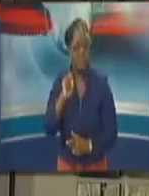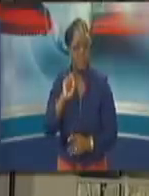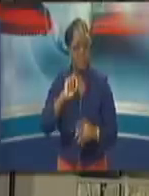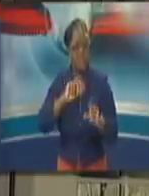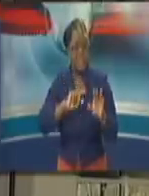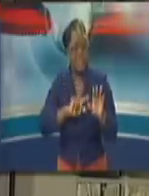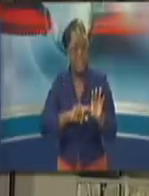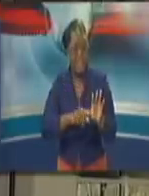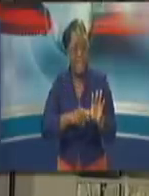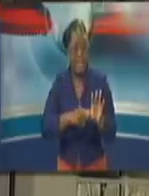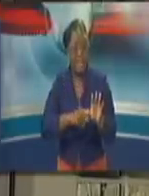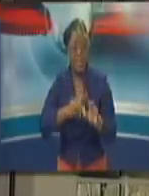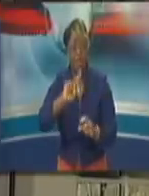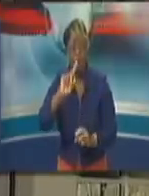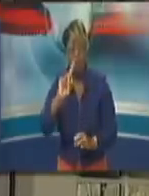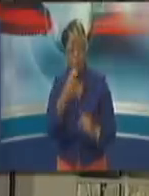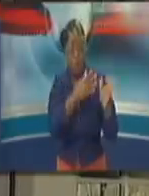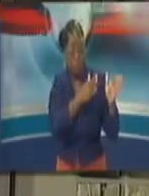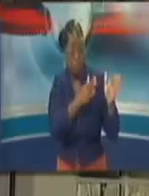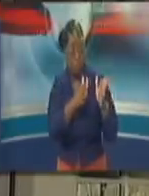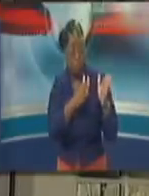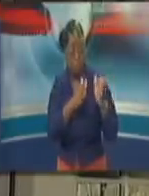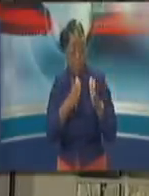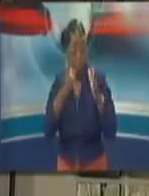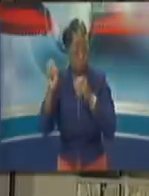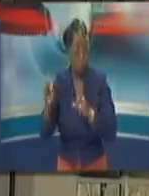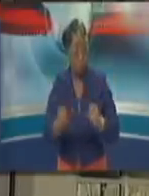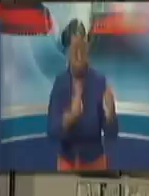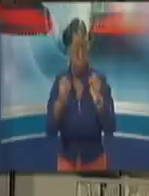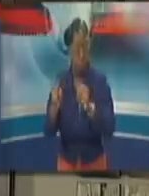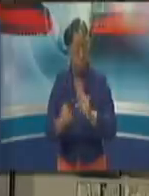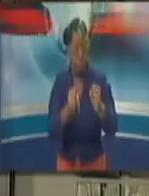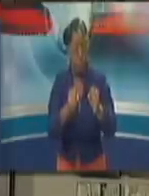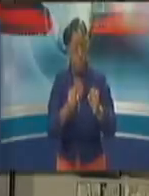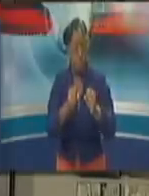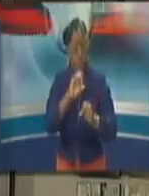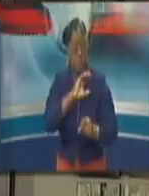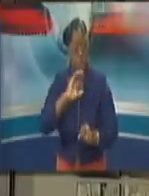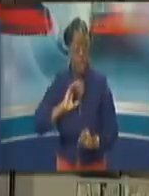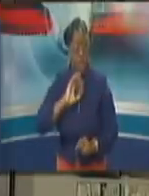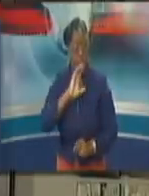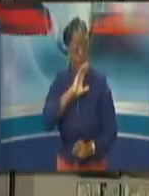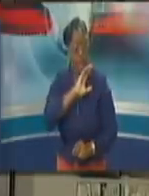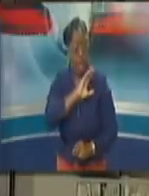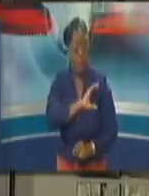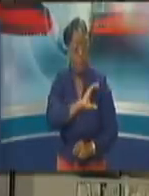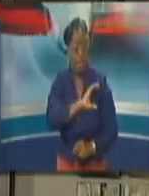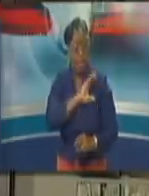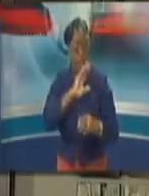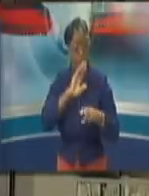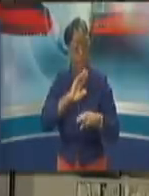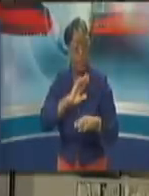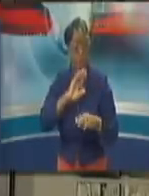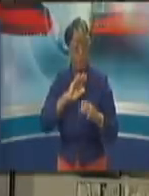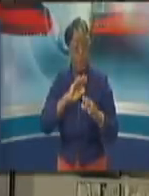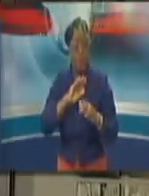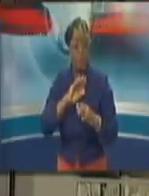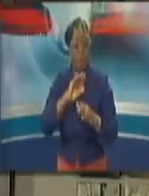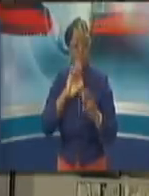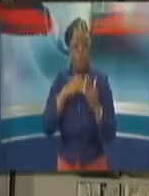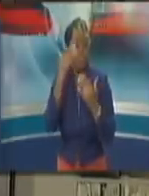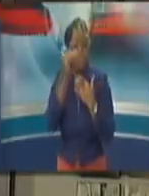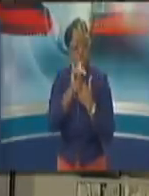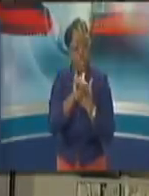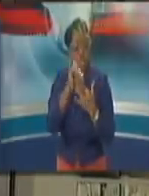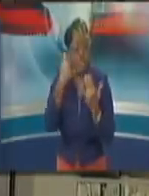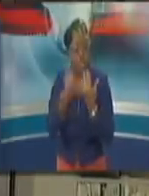first mitigation strategy when the cabinet on January 30th, a full